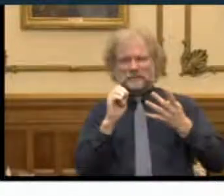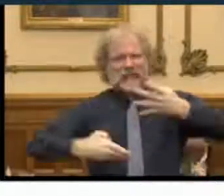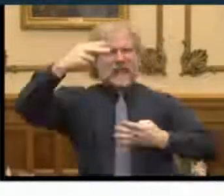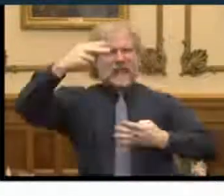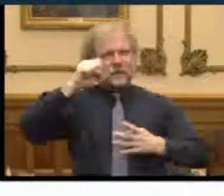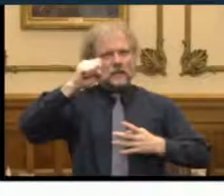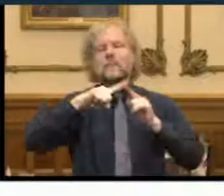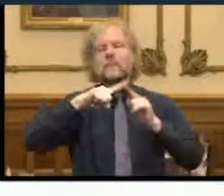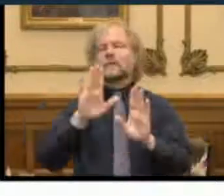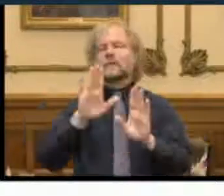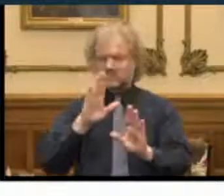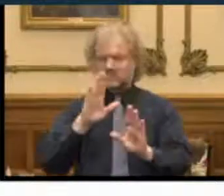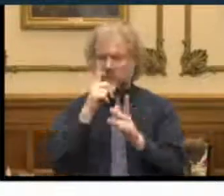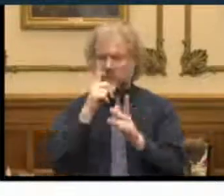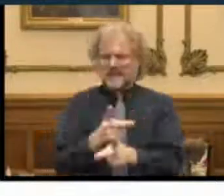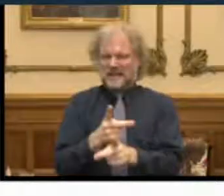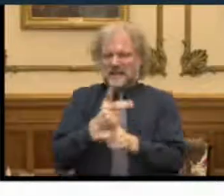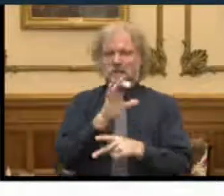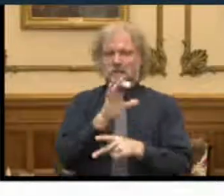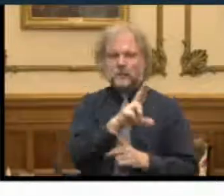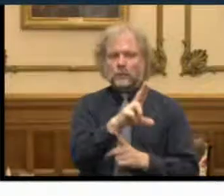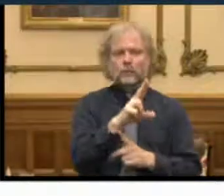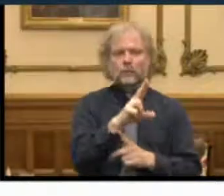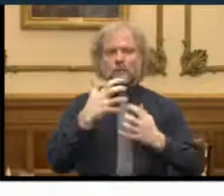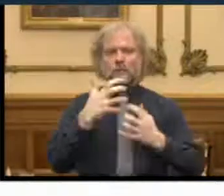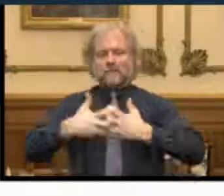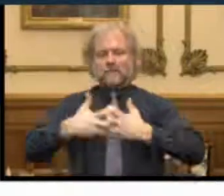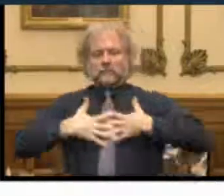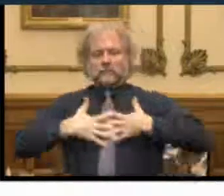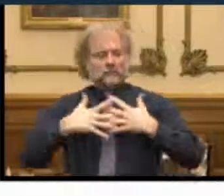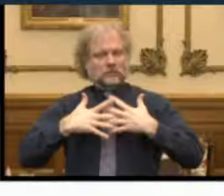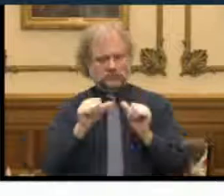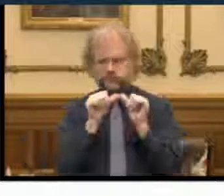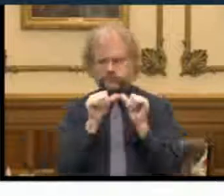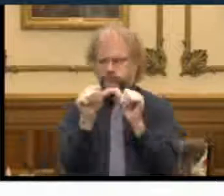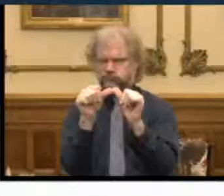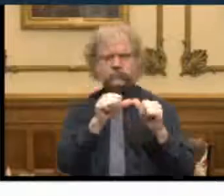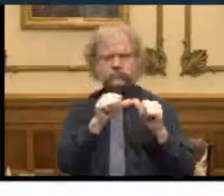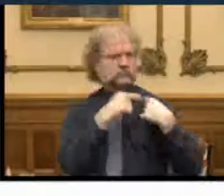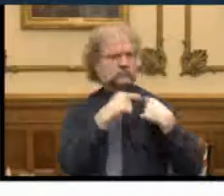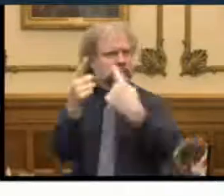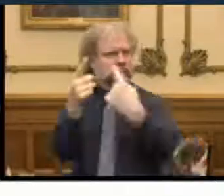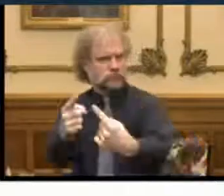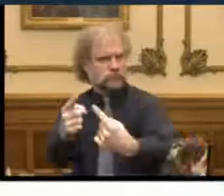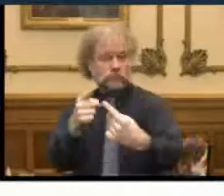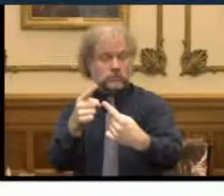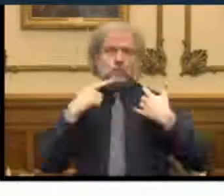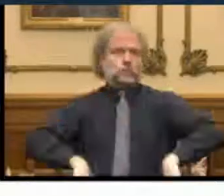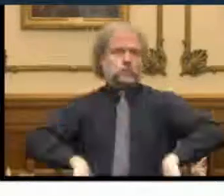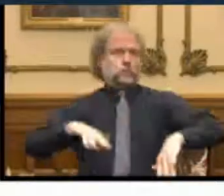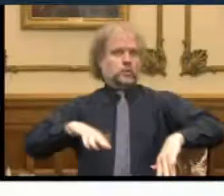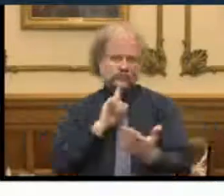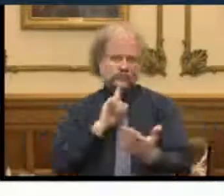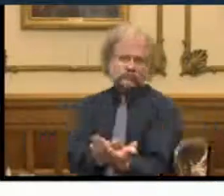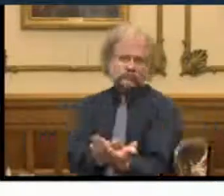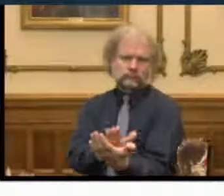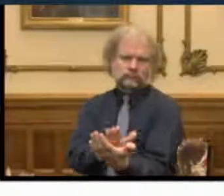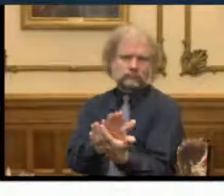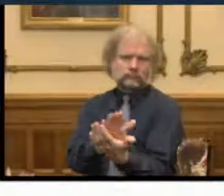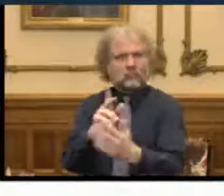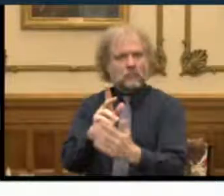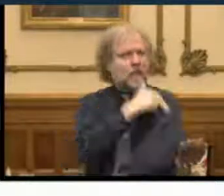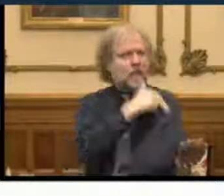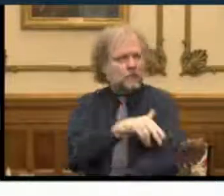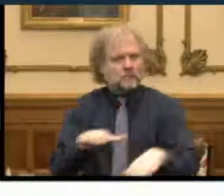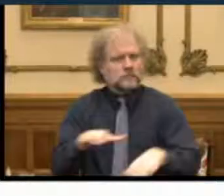we've been able to preserve our ICU and ventilator capacity throughout this pandemic. That is an incredible testament to the work that our hospitals have